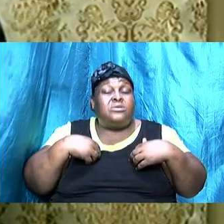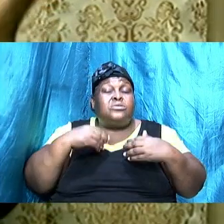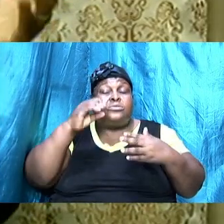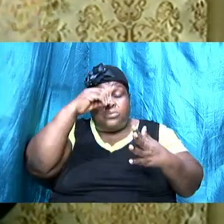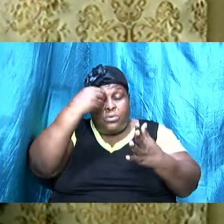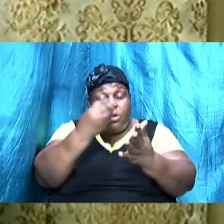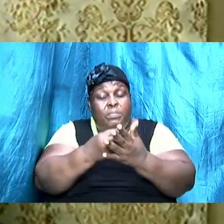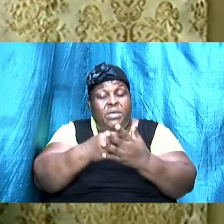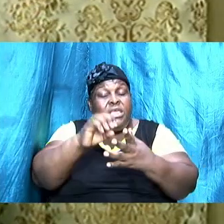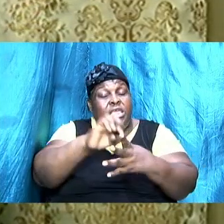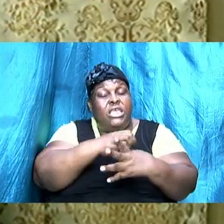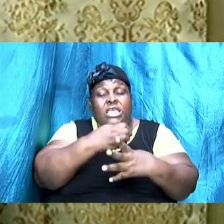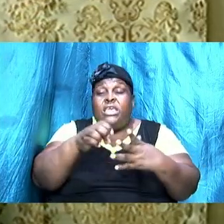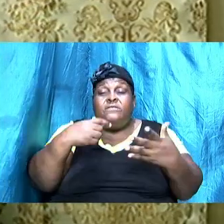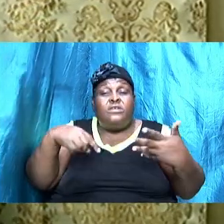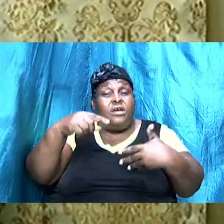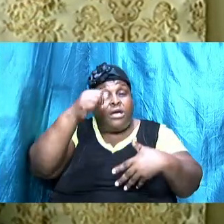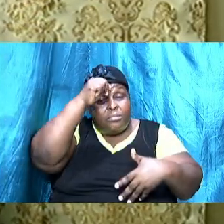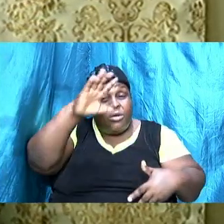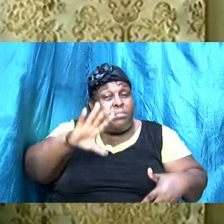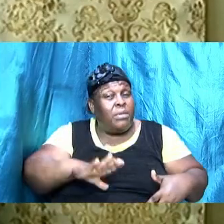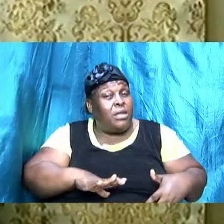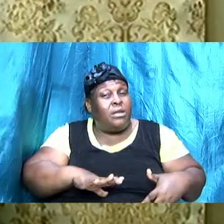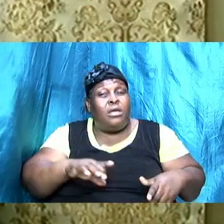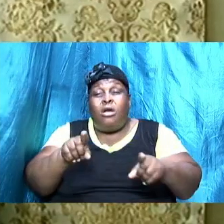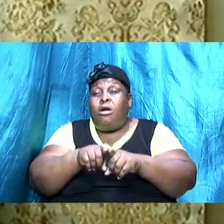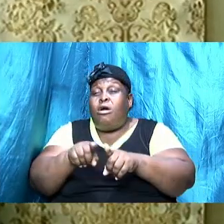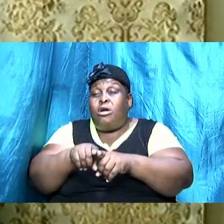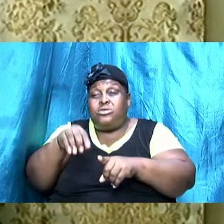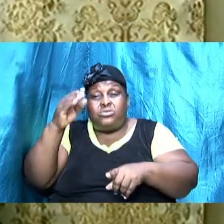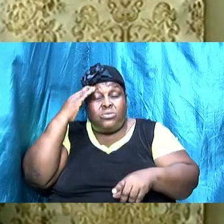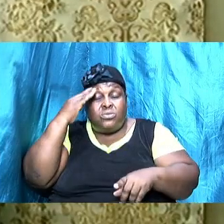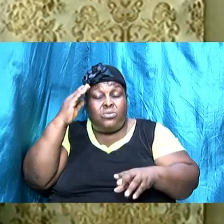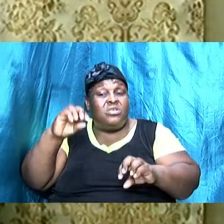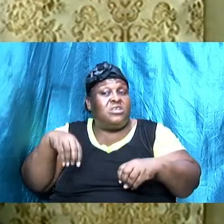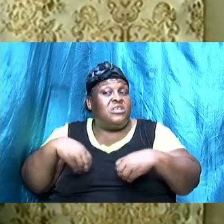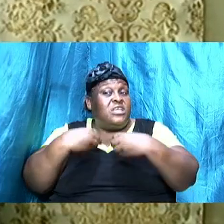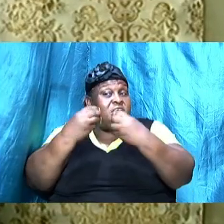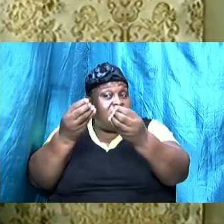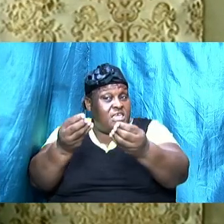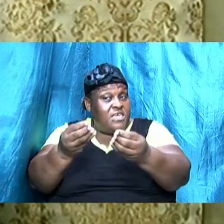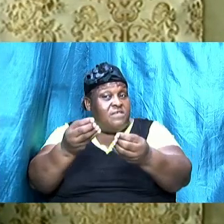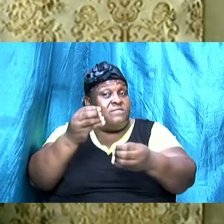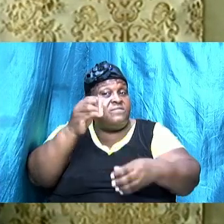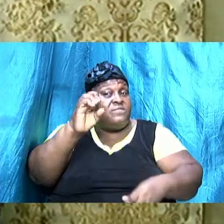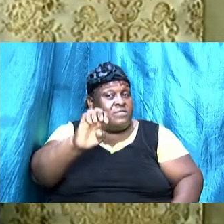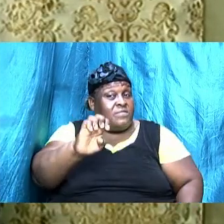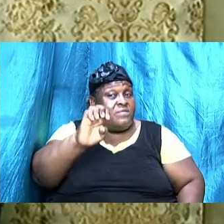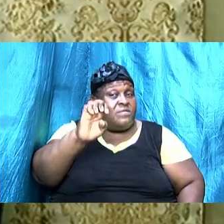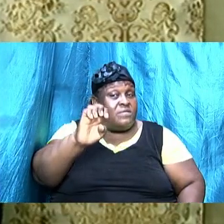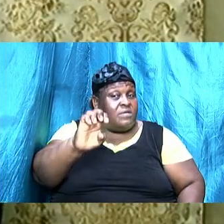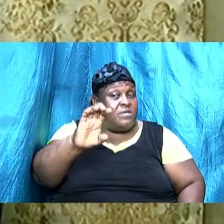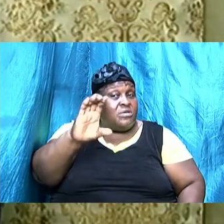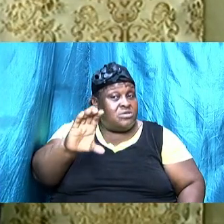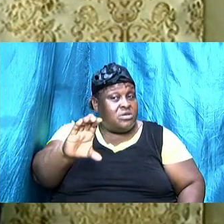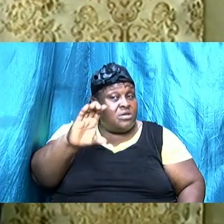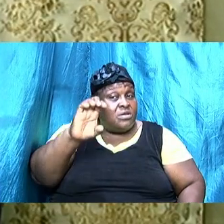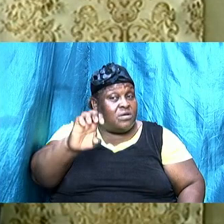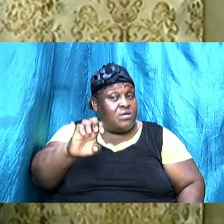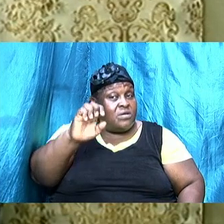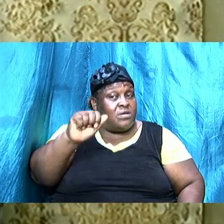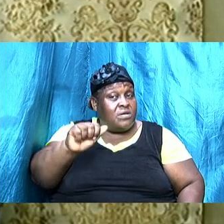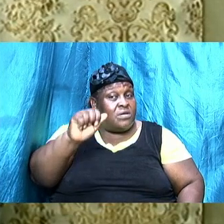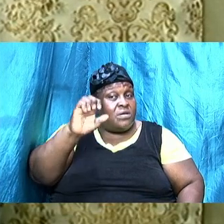even among men, but they also knew that Jesus said, give to Caesar what is due to Caesar. They knew that